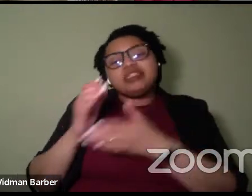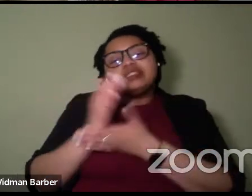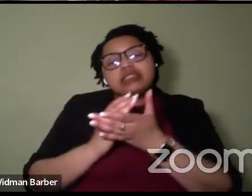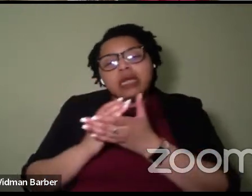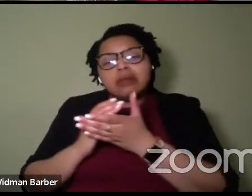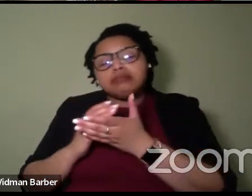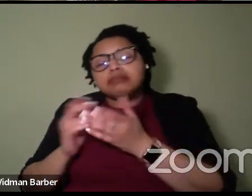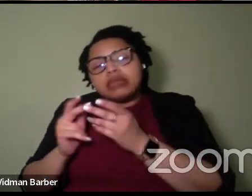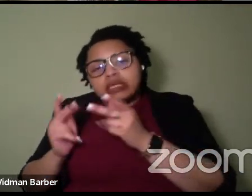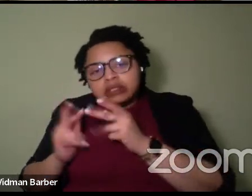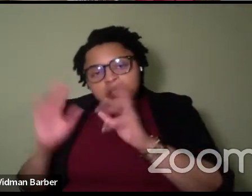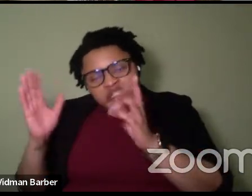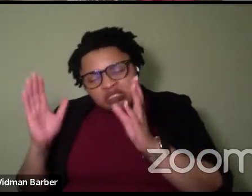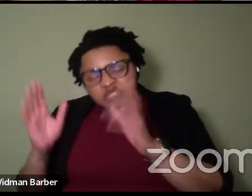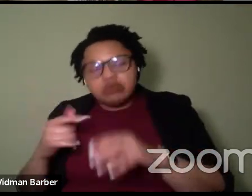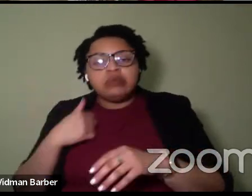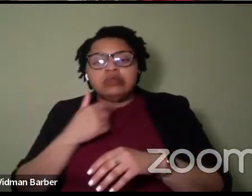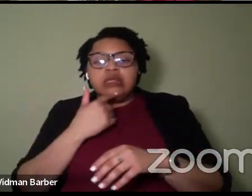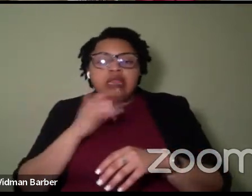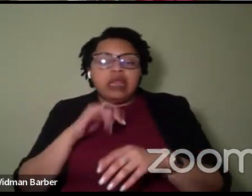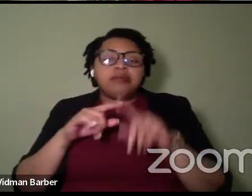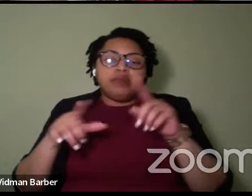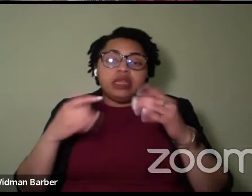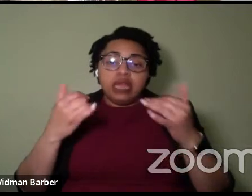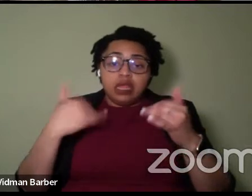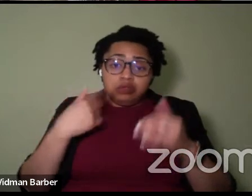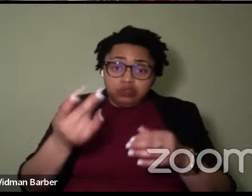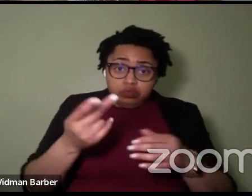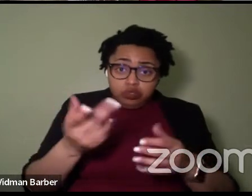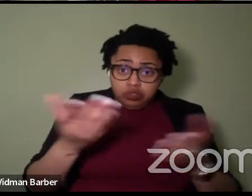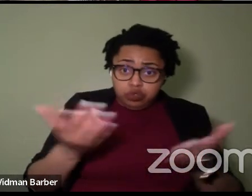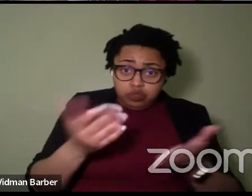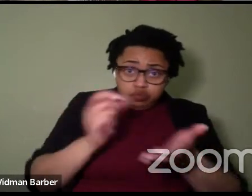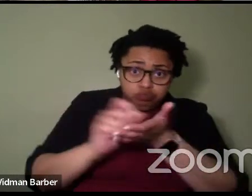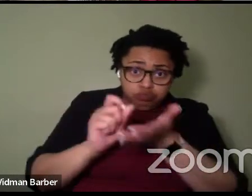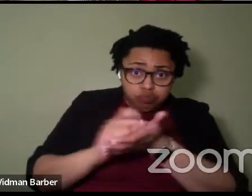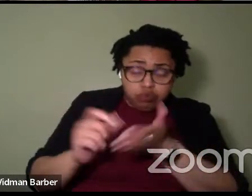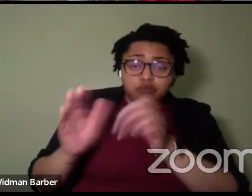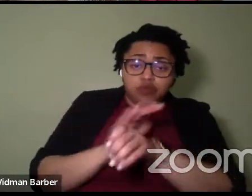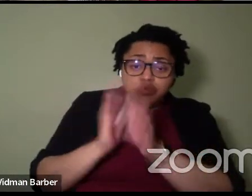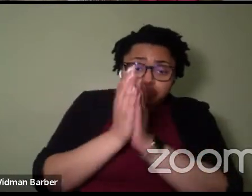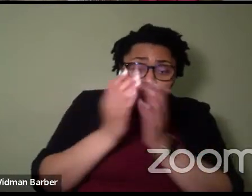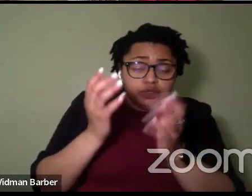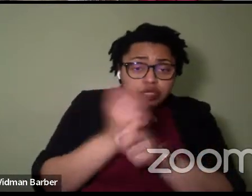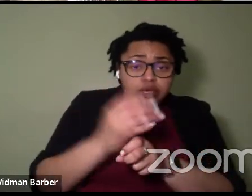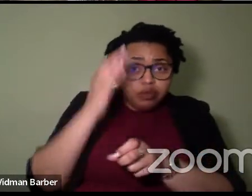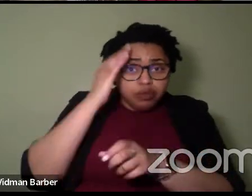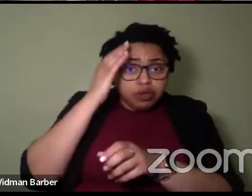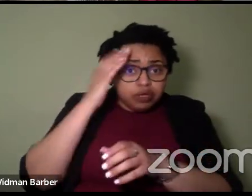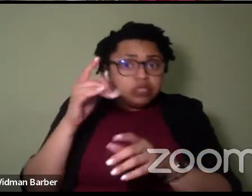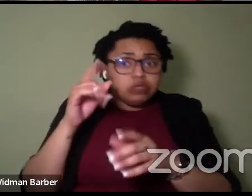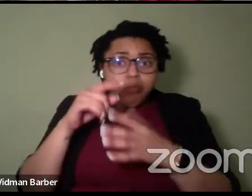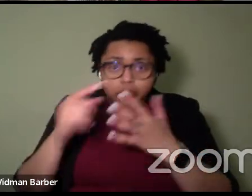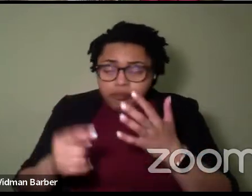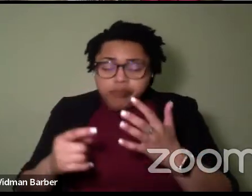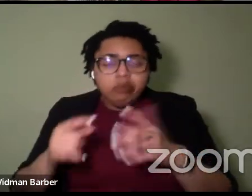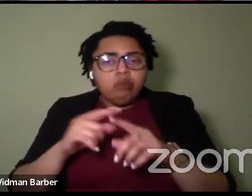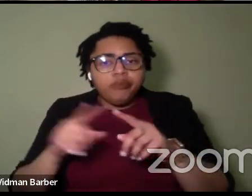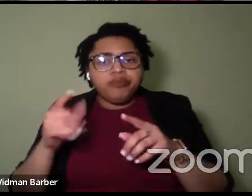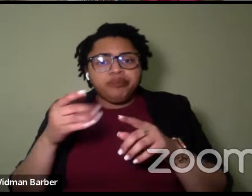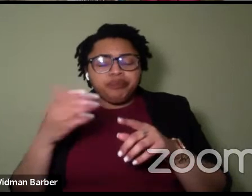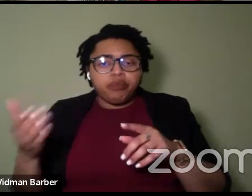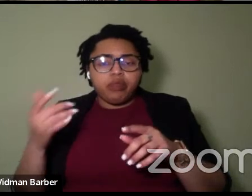say that in some spaces. But here we have you two. Y'all wrote a whole book. You're getting awareness out, and there's things that people